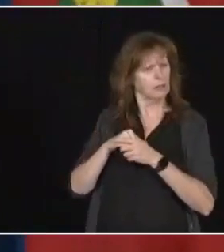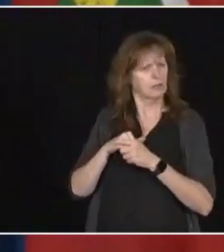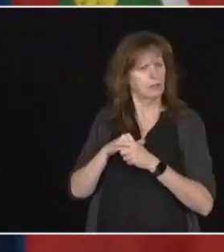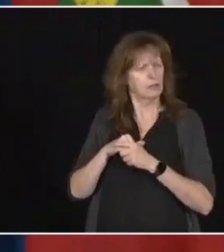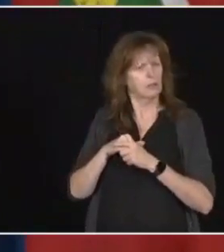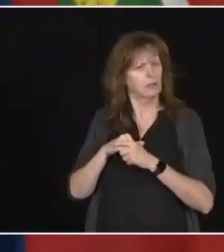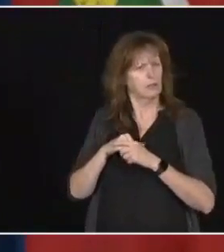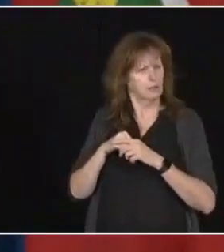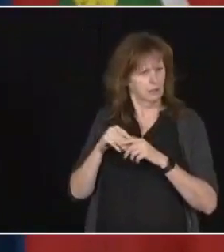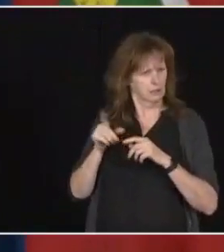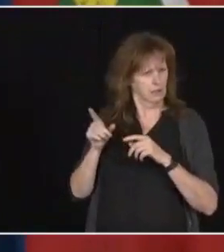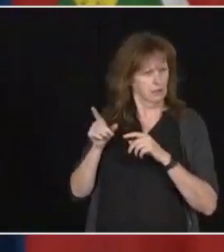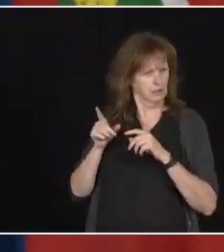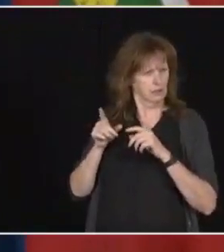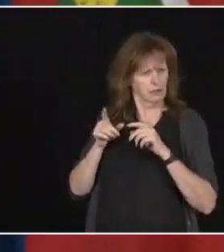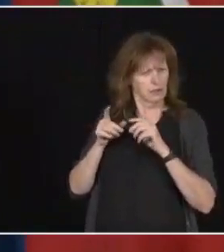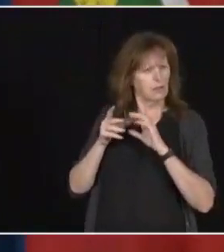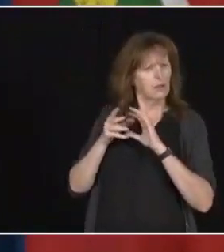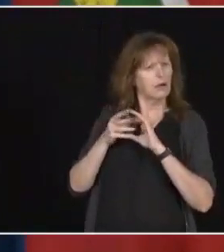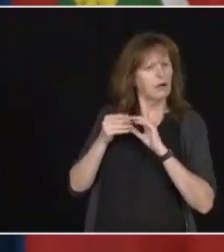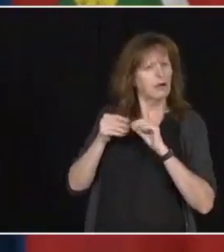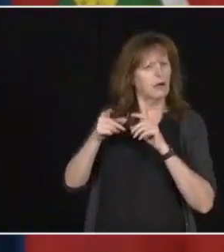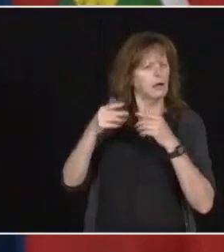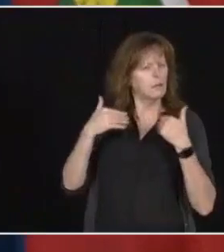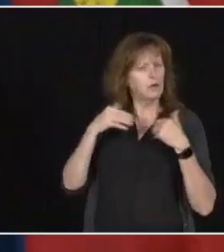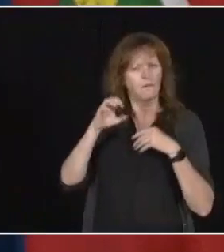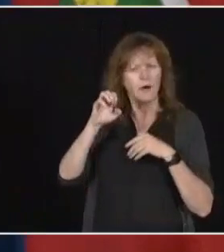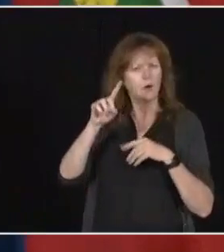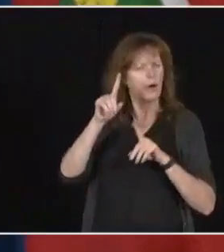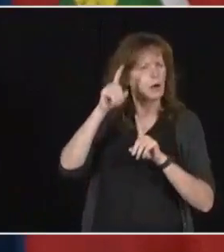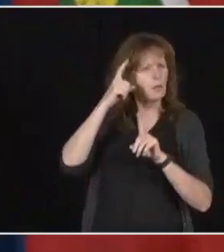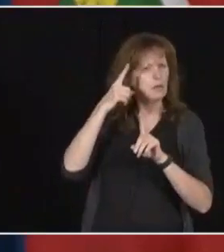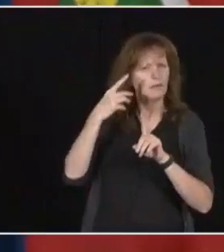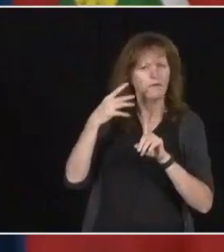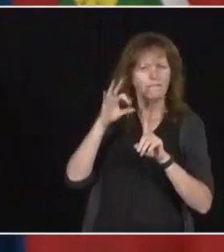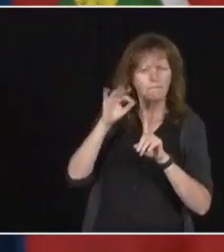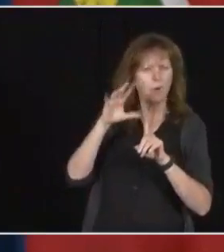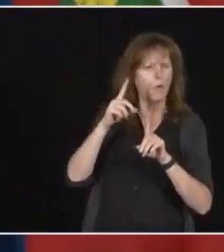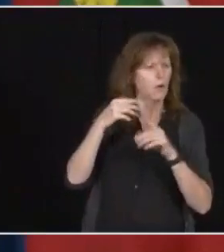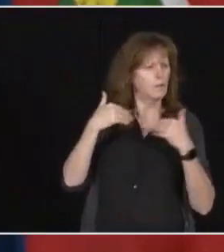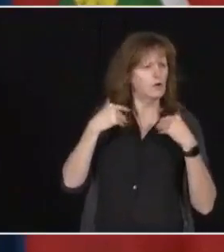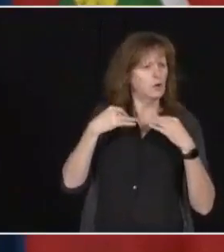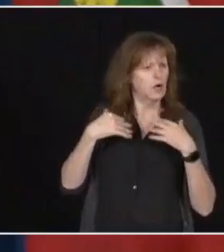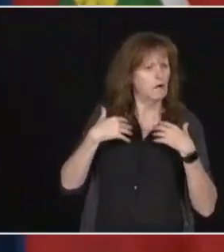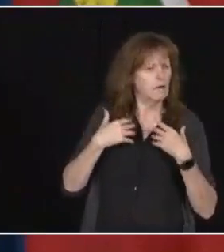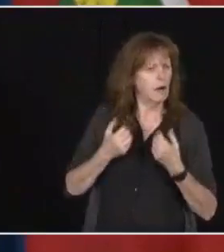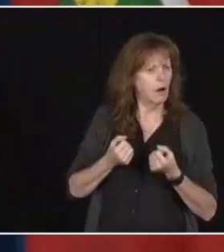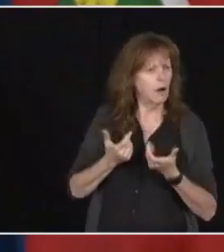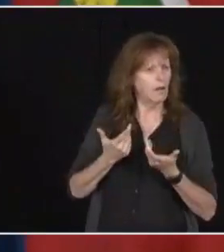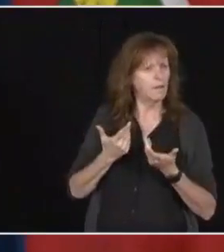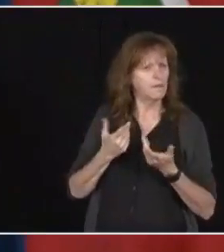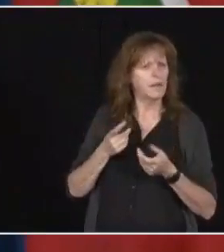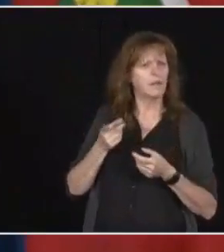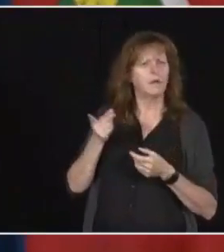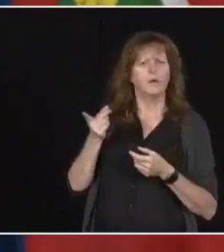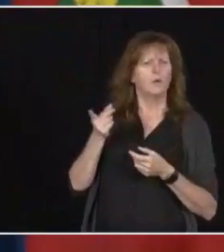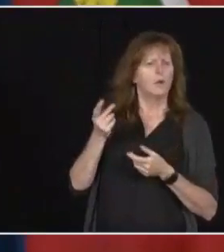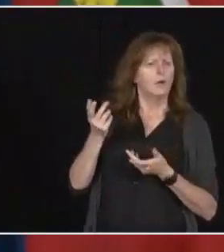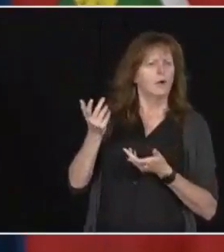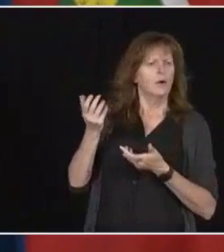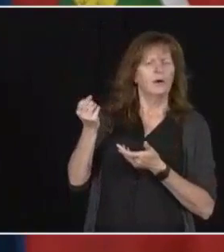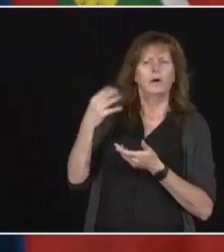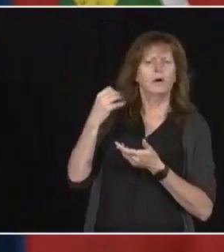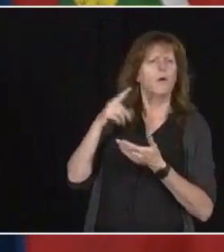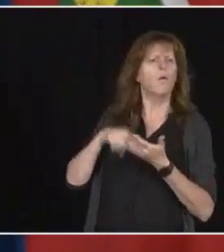Lecce and Premier Ford and Minister Elliott. Could you tell us what you know about the